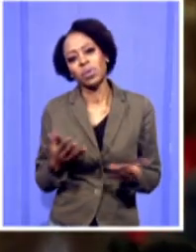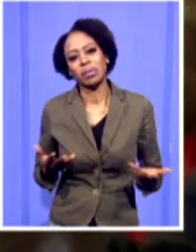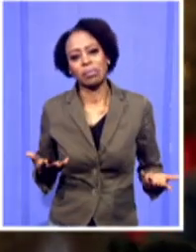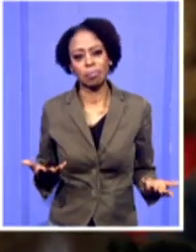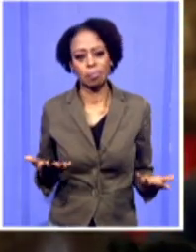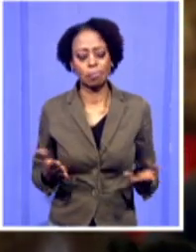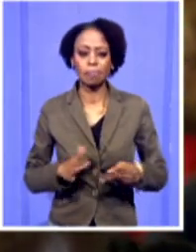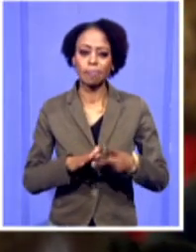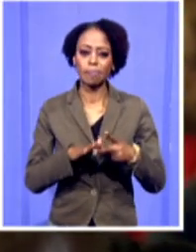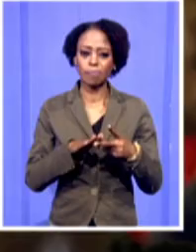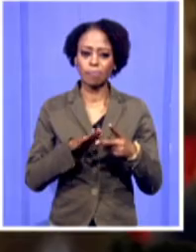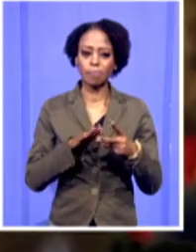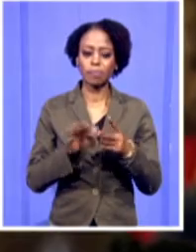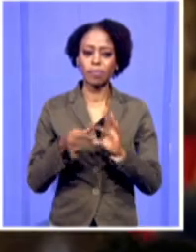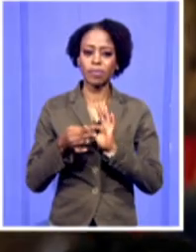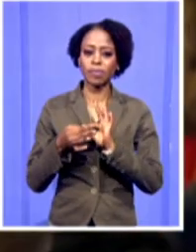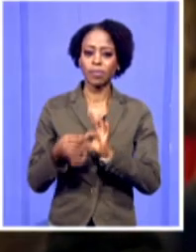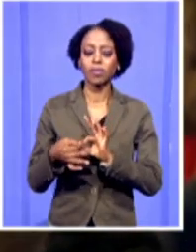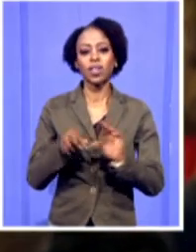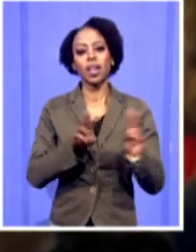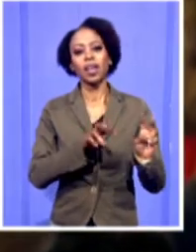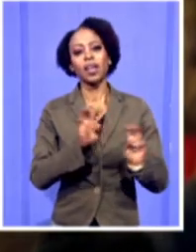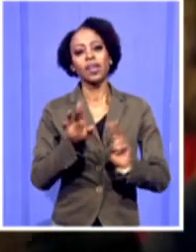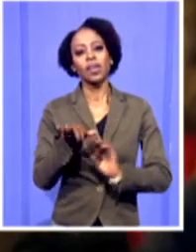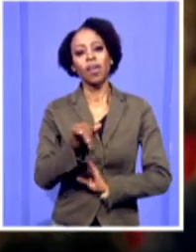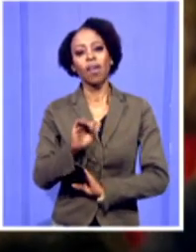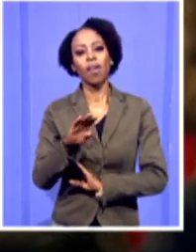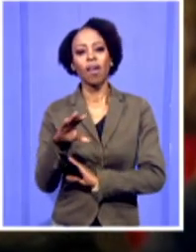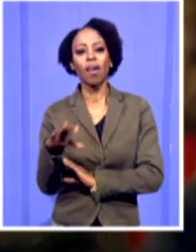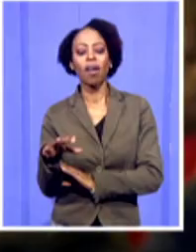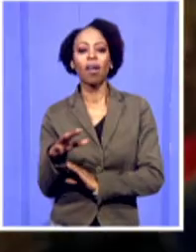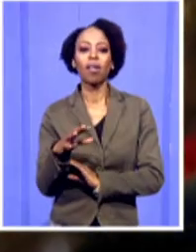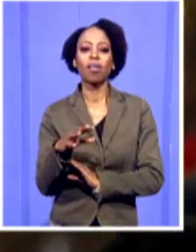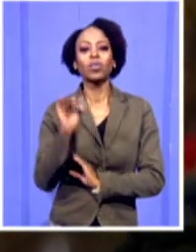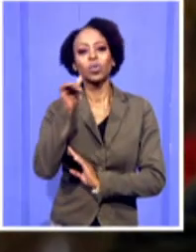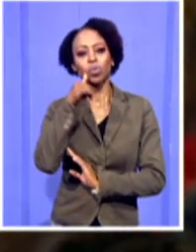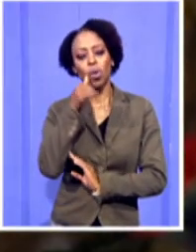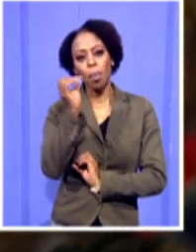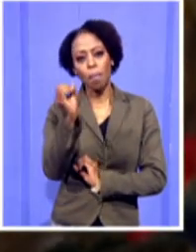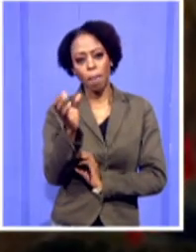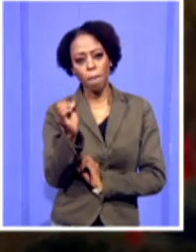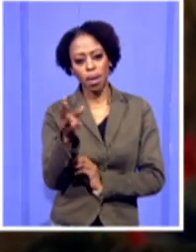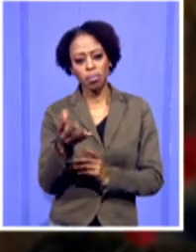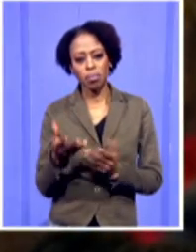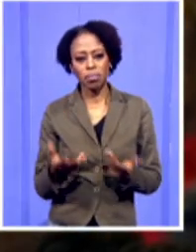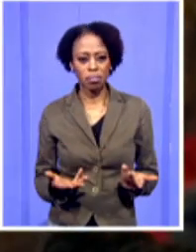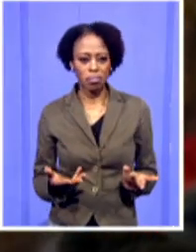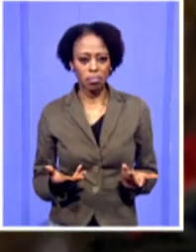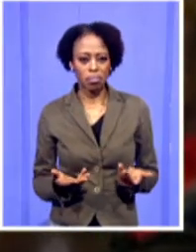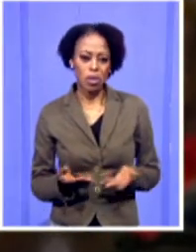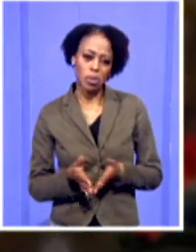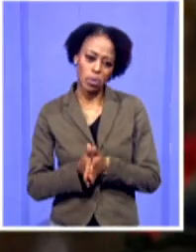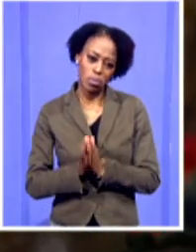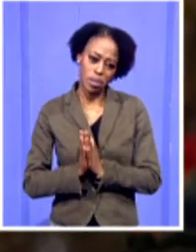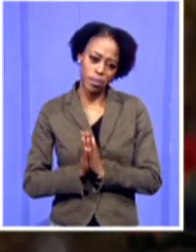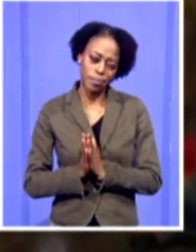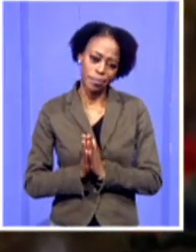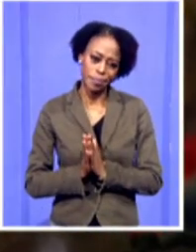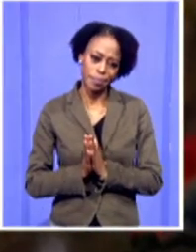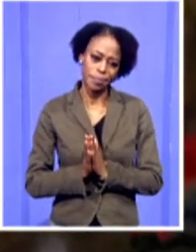The second thing relates to the issue of the ANC speaking tomorrow. We want to appeal to Congress,